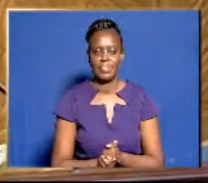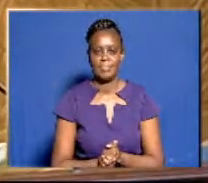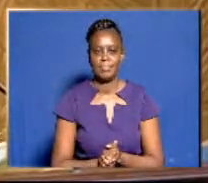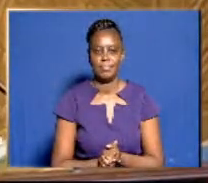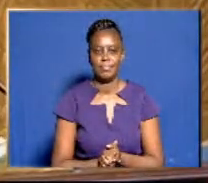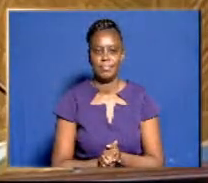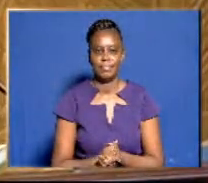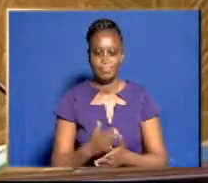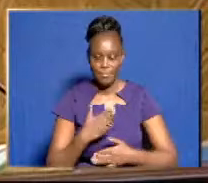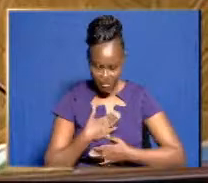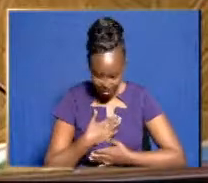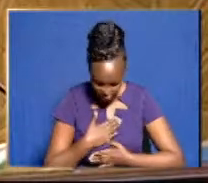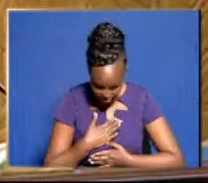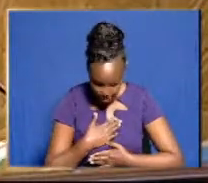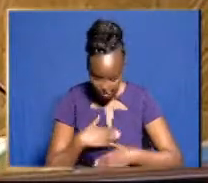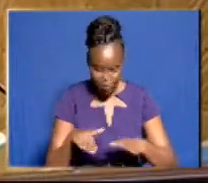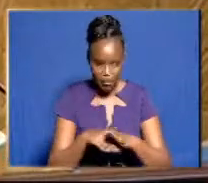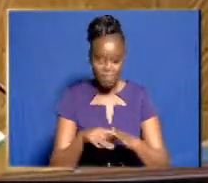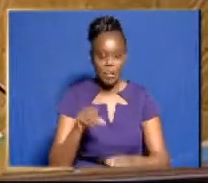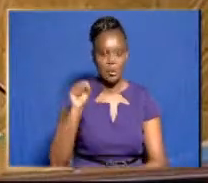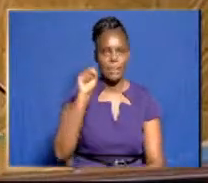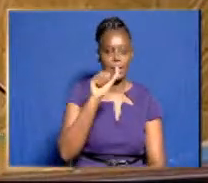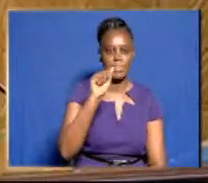the honourable member for Saku, what is out of order?